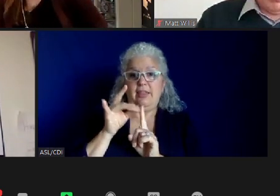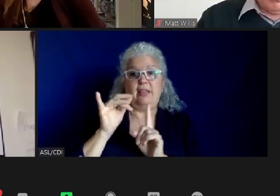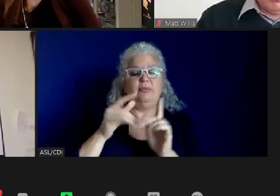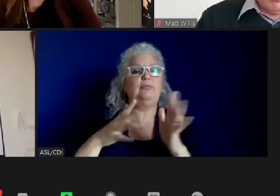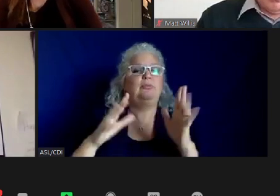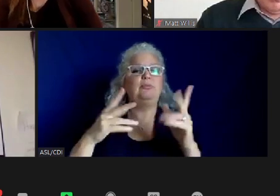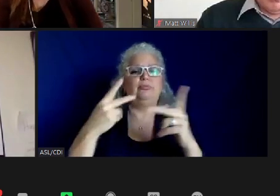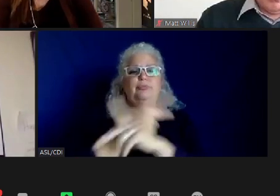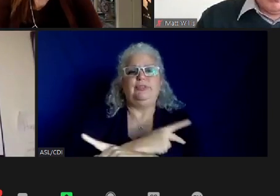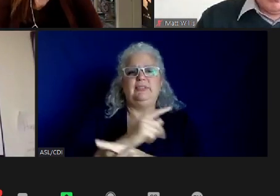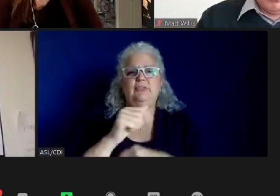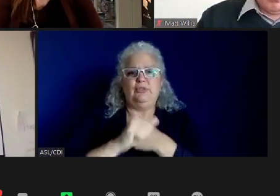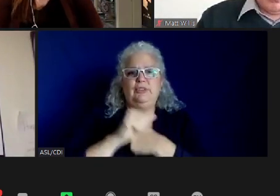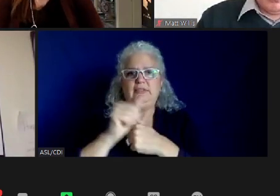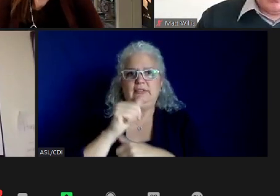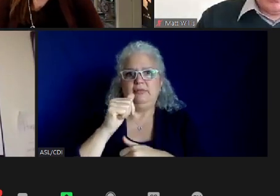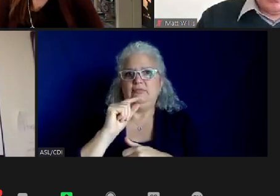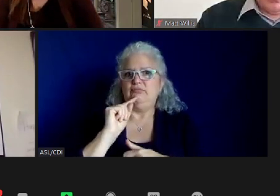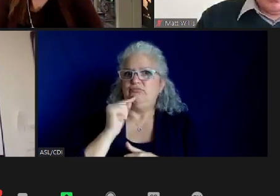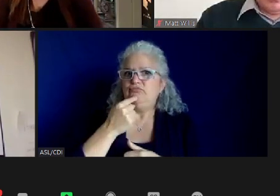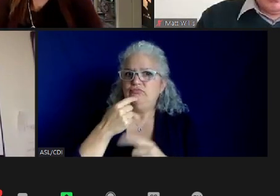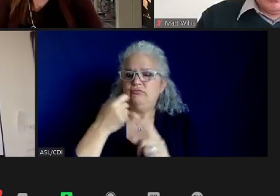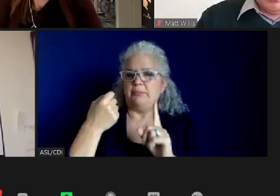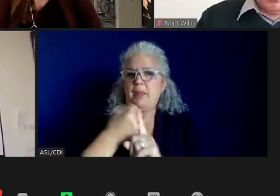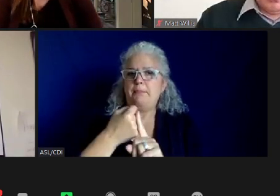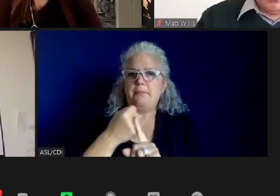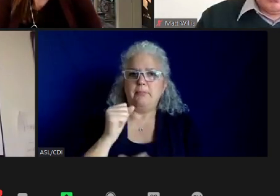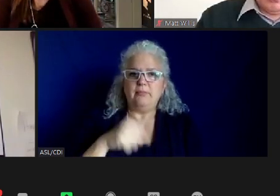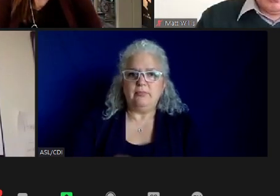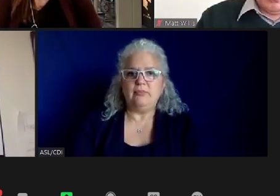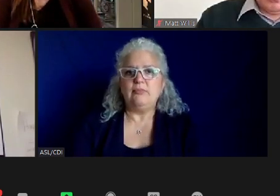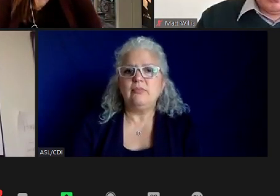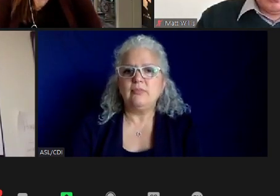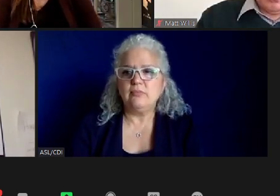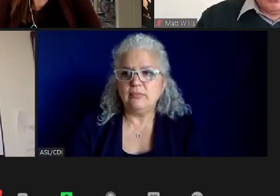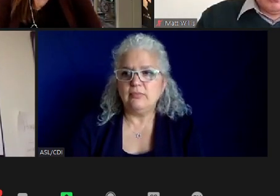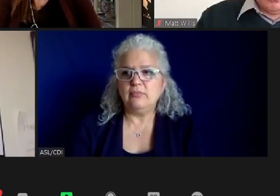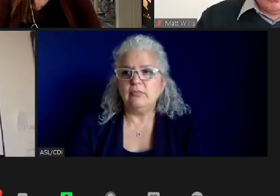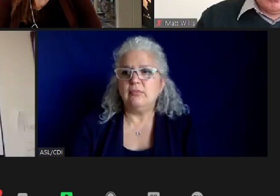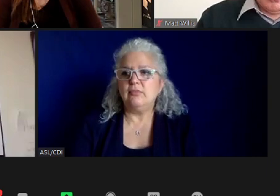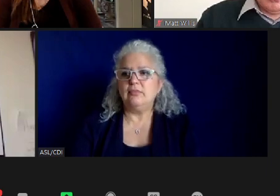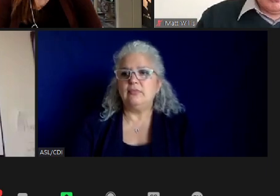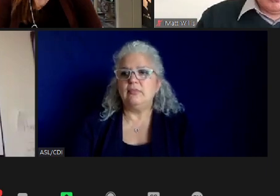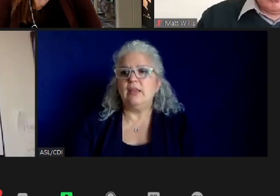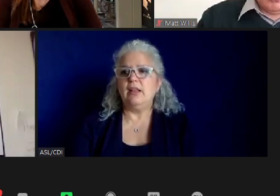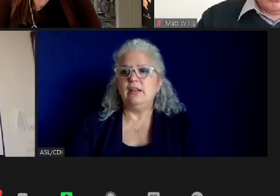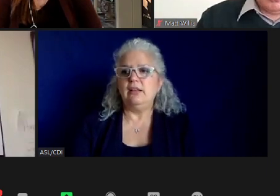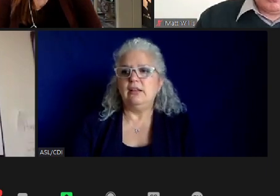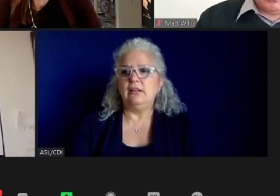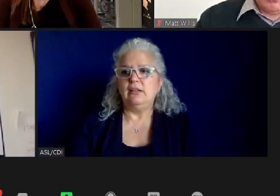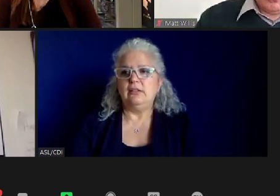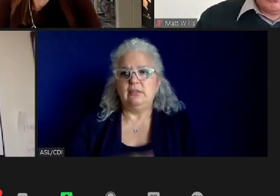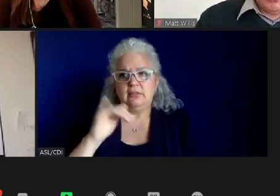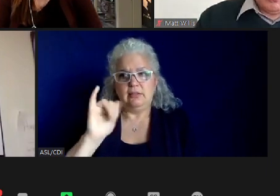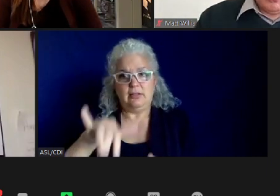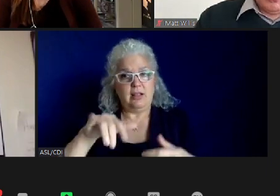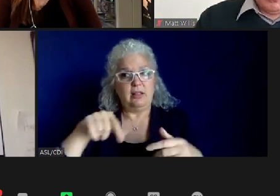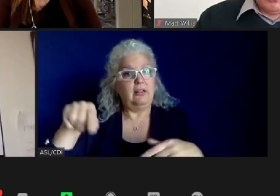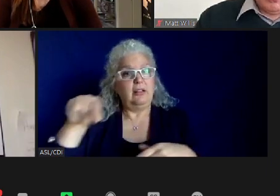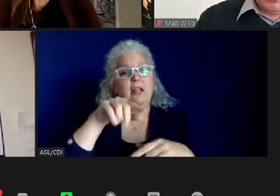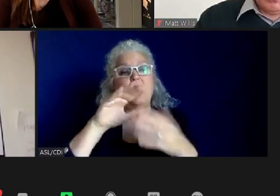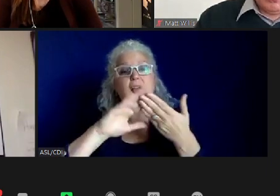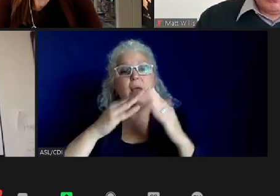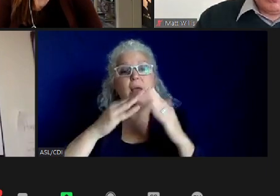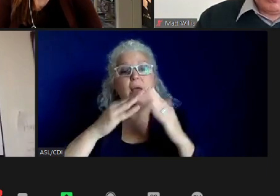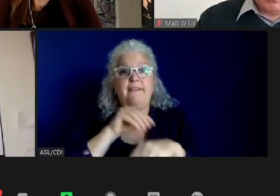really want to have our community advisory board really be as representative as it possibly can be, to identify all these,